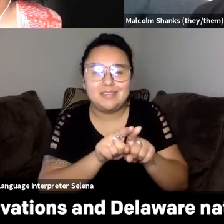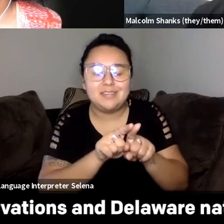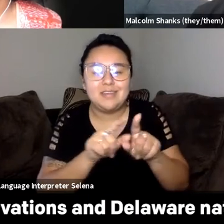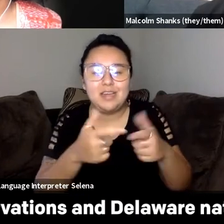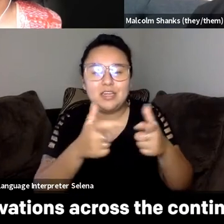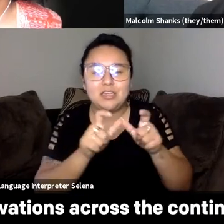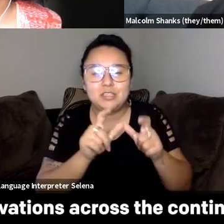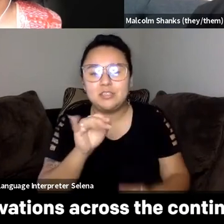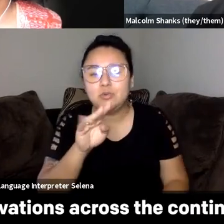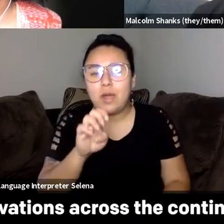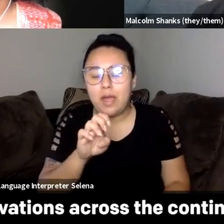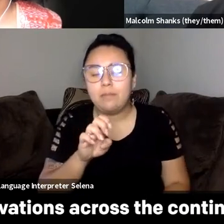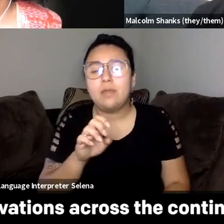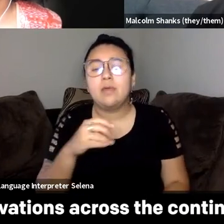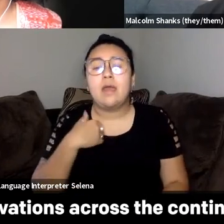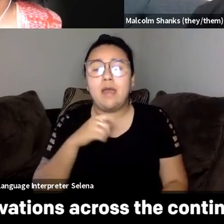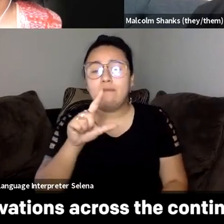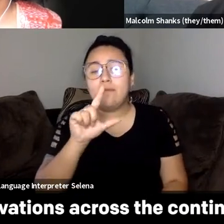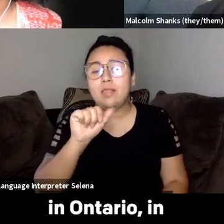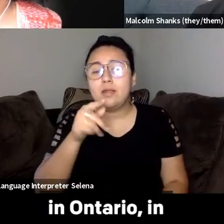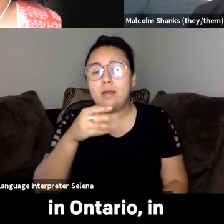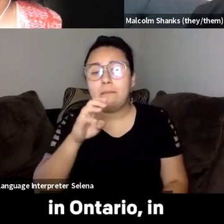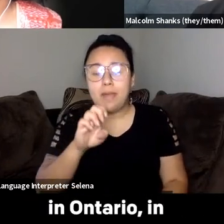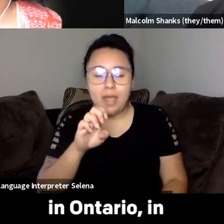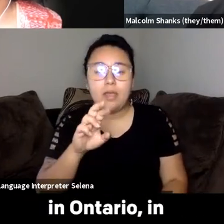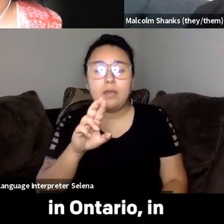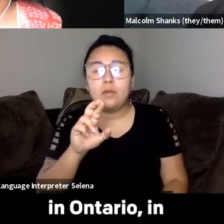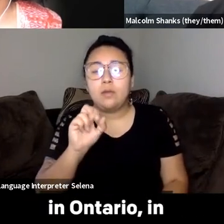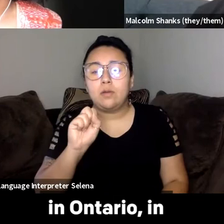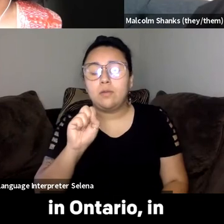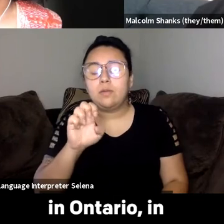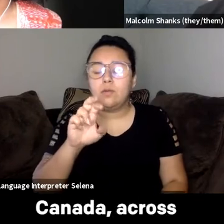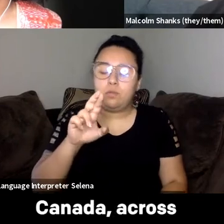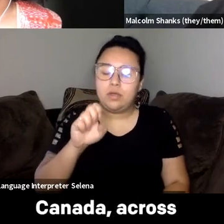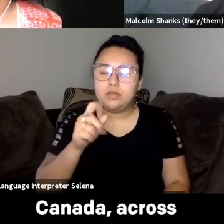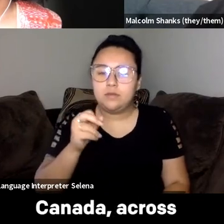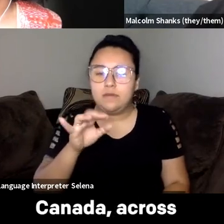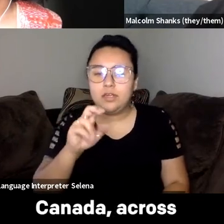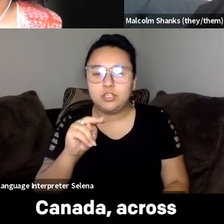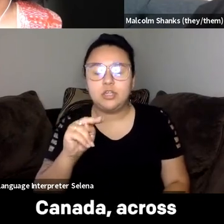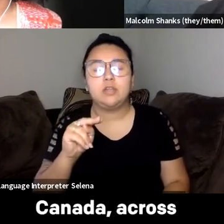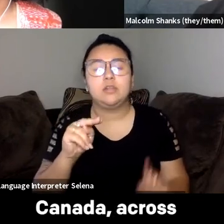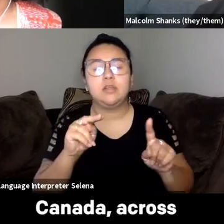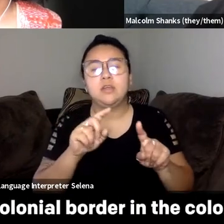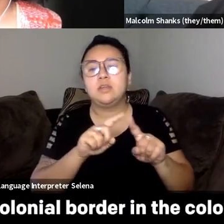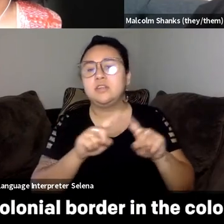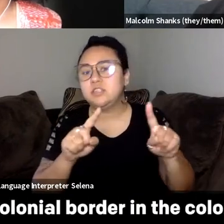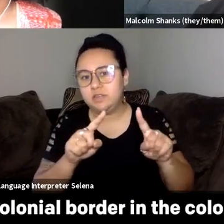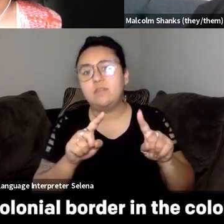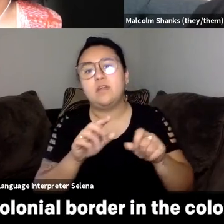Lenape Nation reservations and Delaware Nation reservations across the continent in Ontario, in